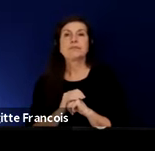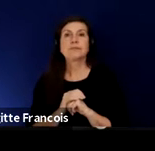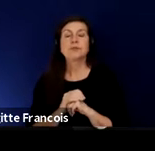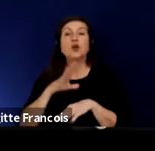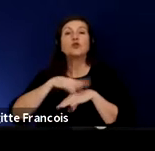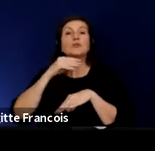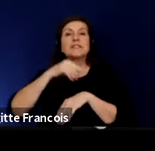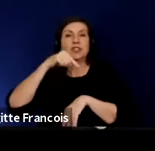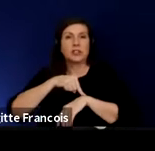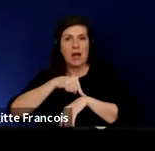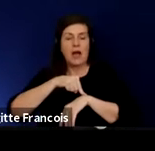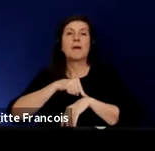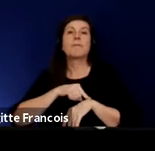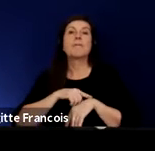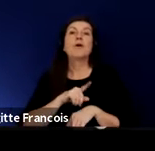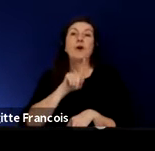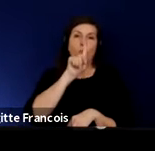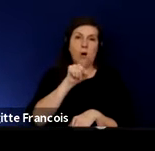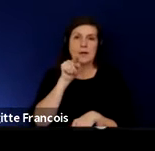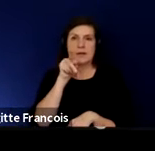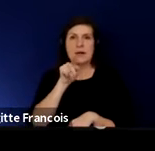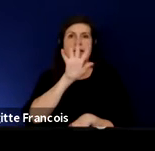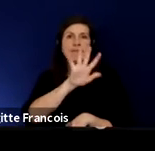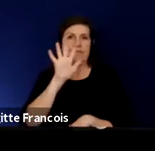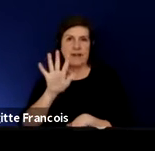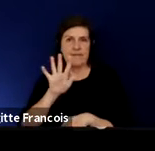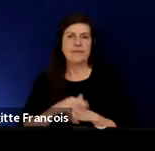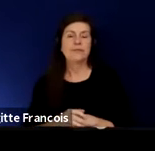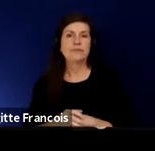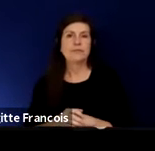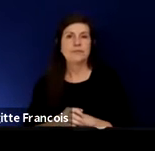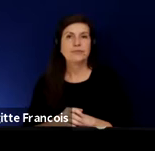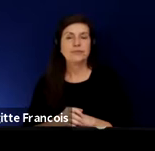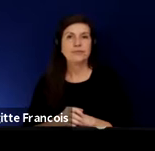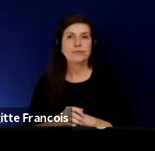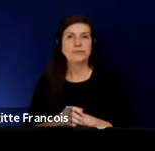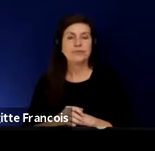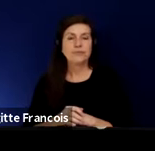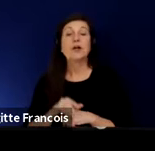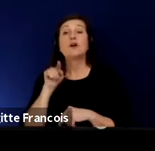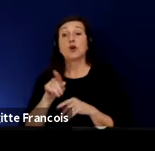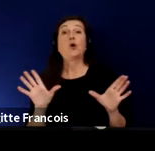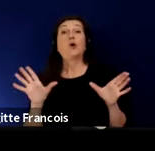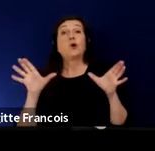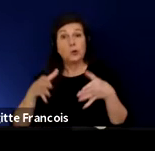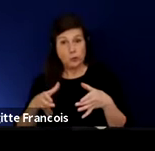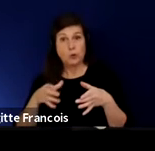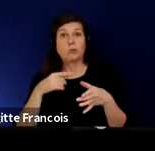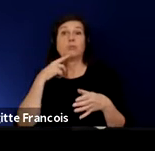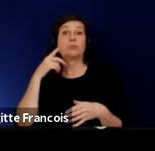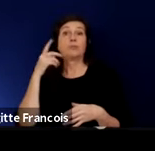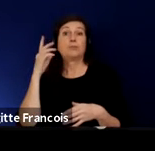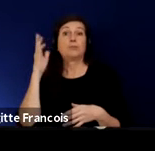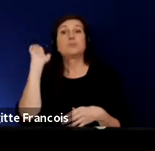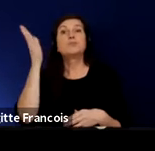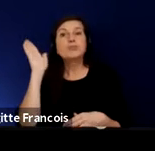time. And then the groups will present the results, and we will have a